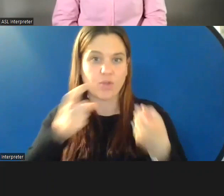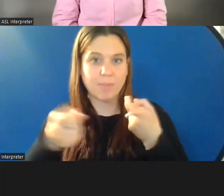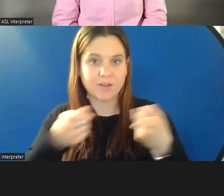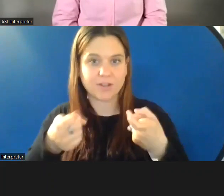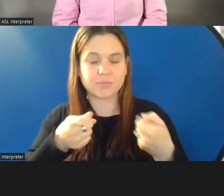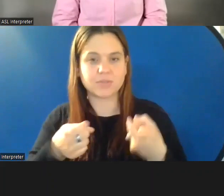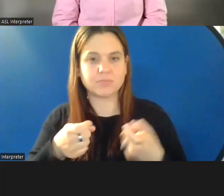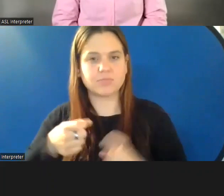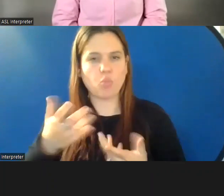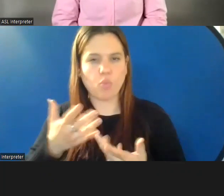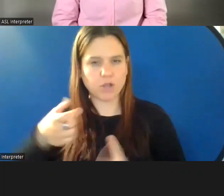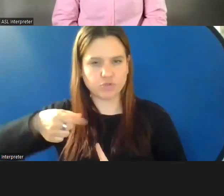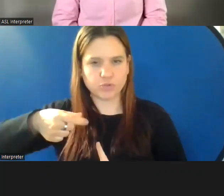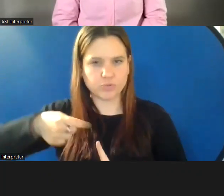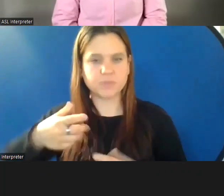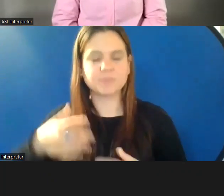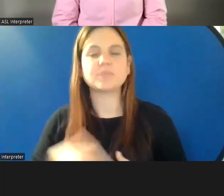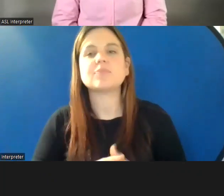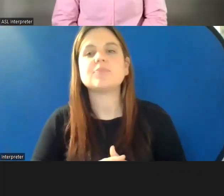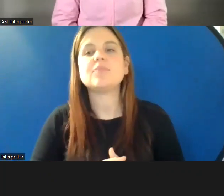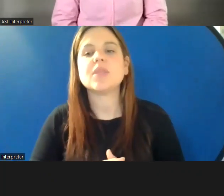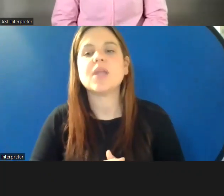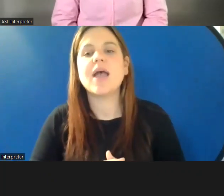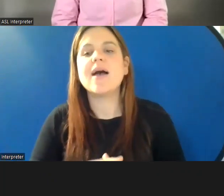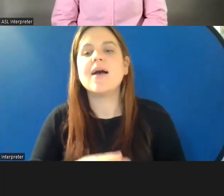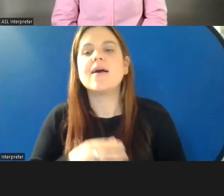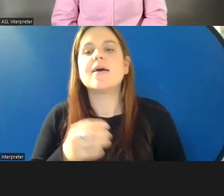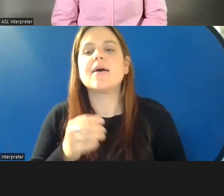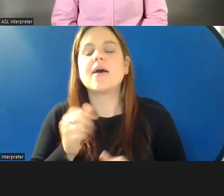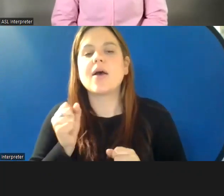So I would say we're not